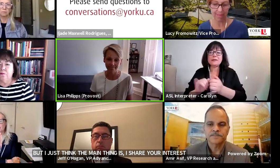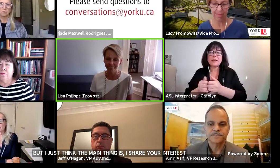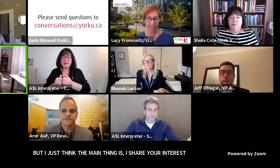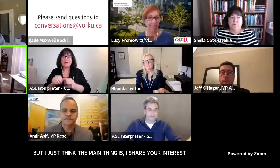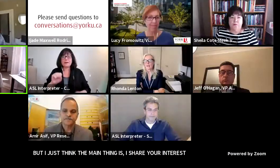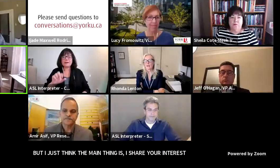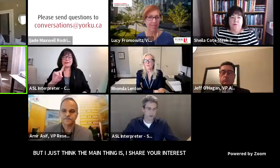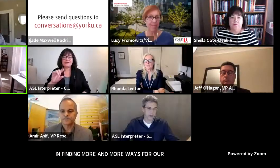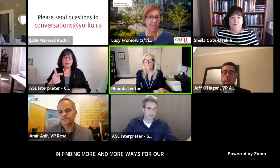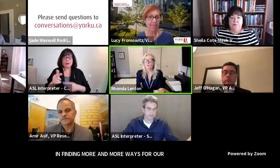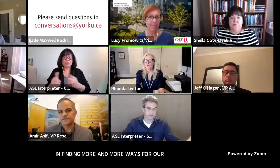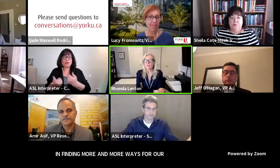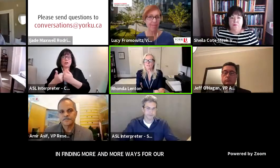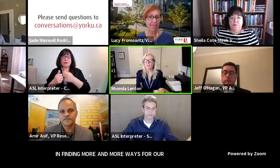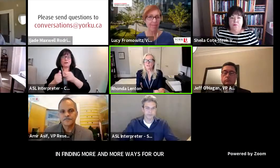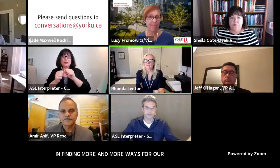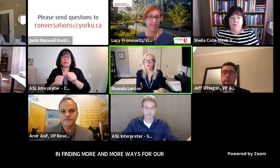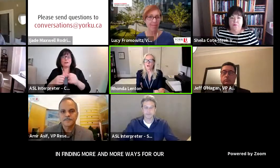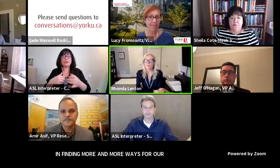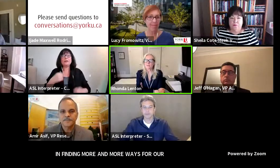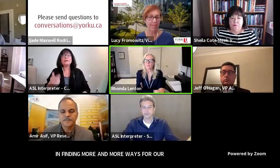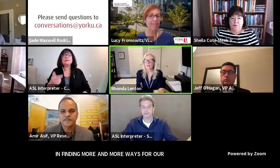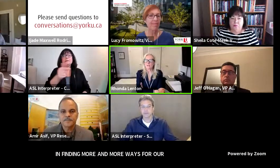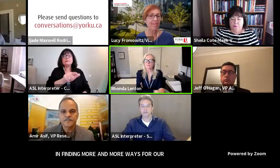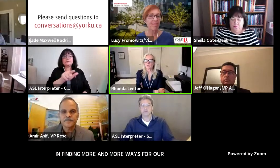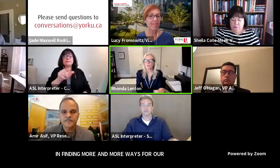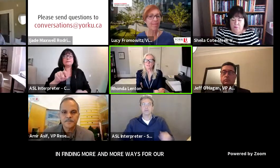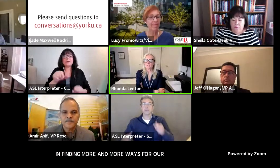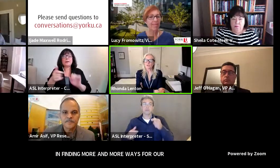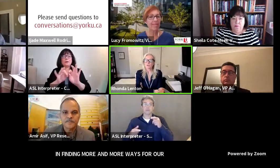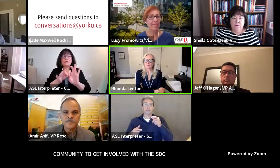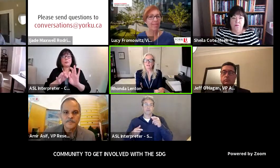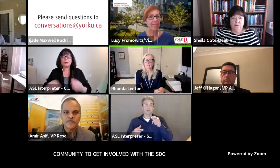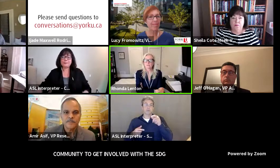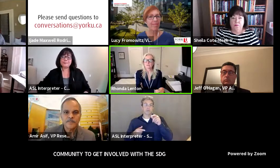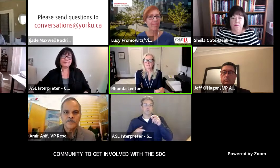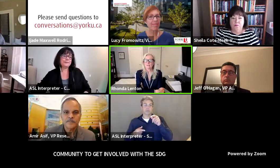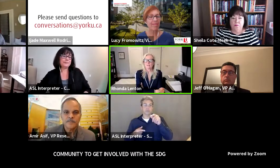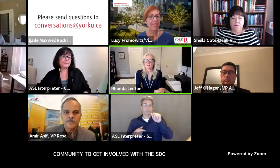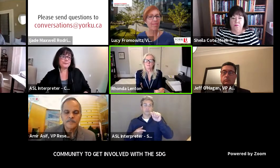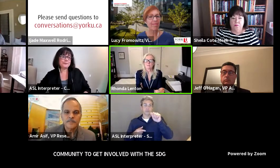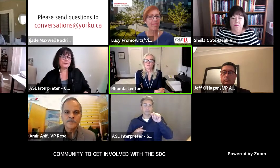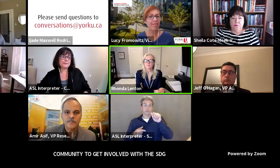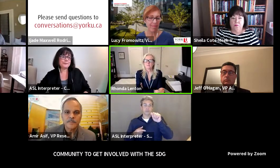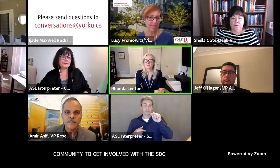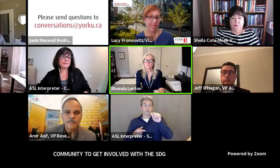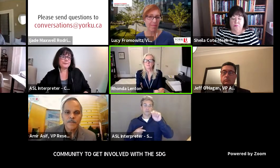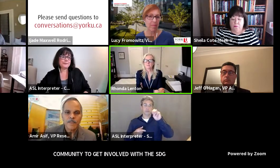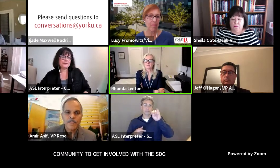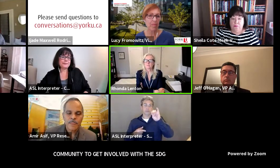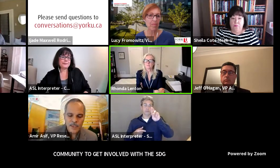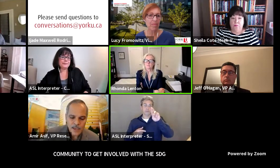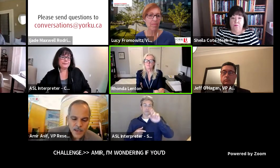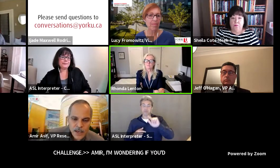challenge. Amir, I'm wondering if you'd like to comment as well from a research perspective.